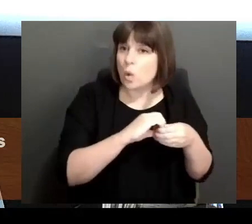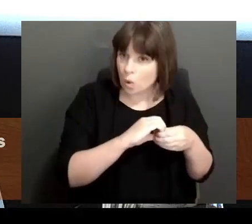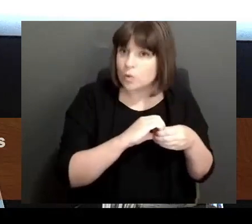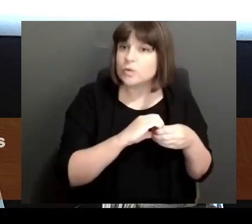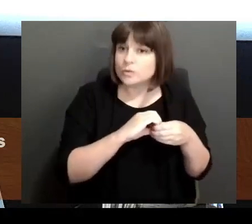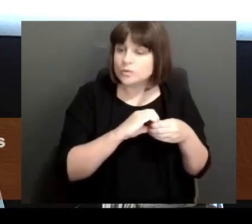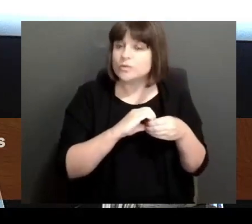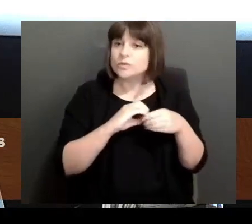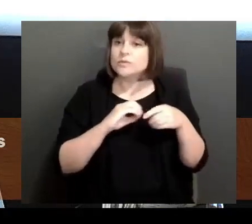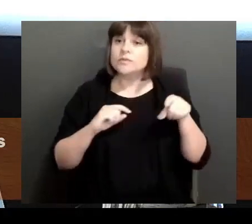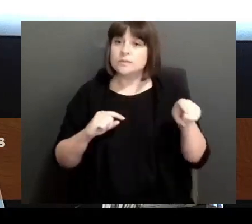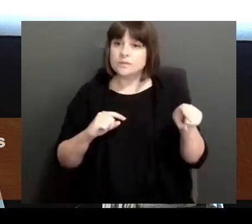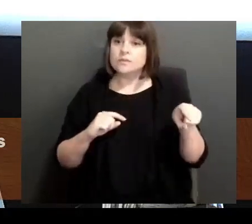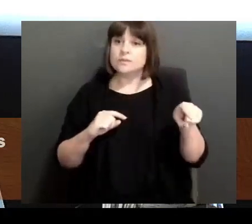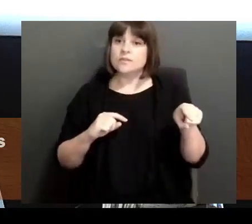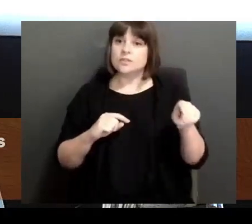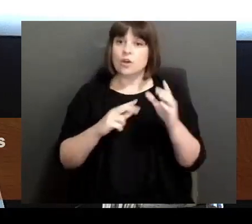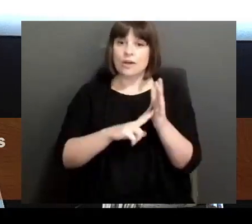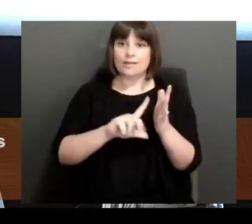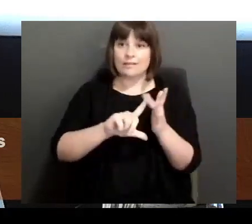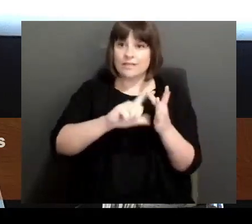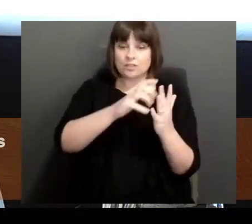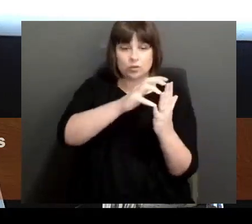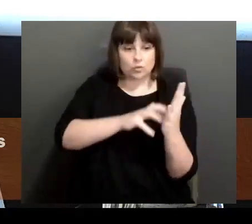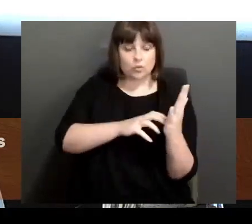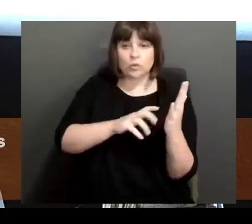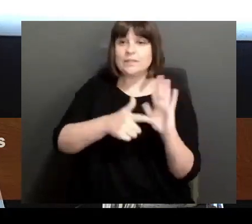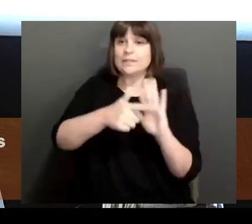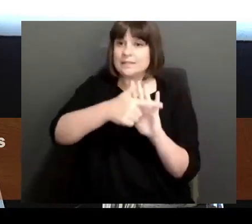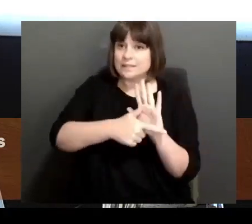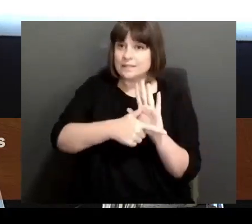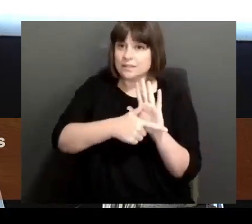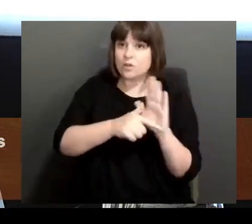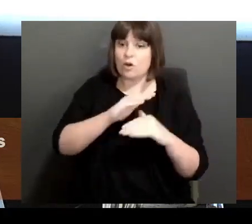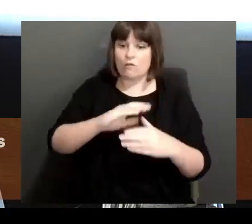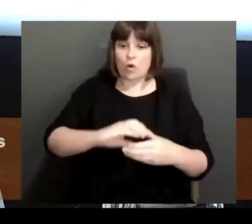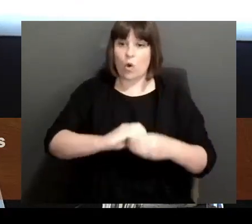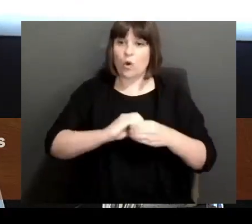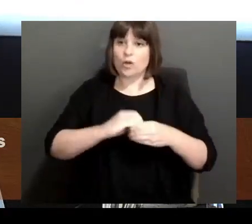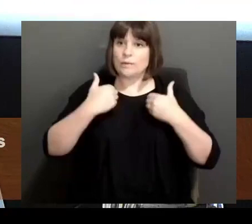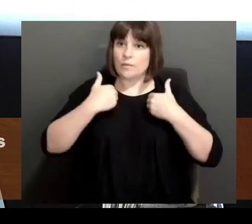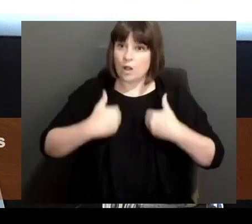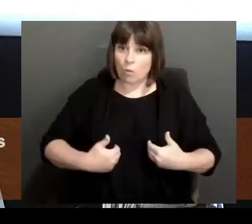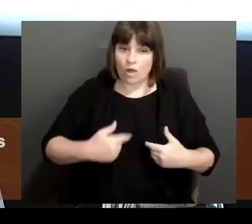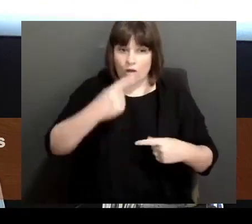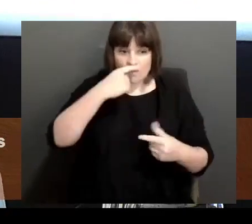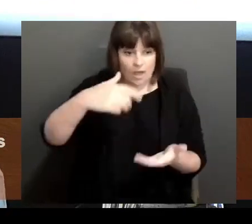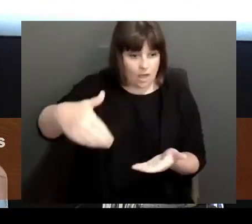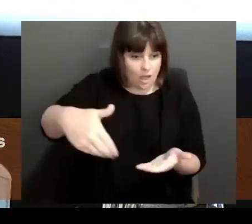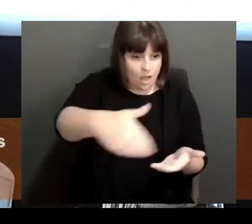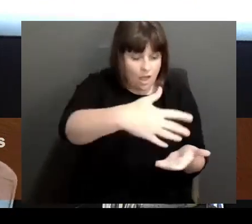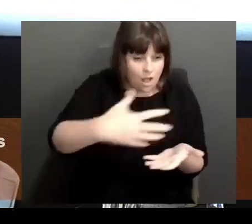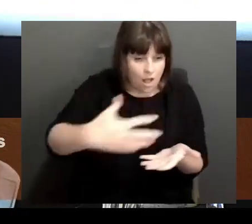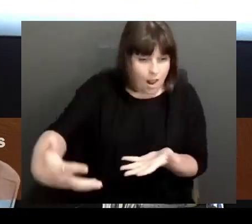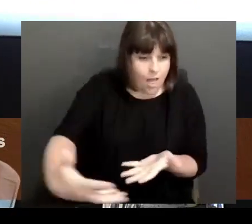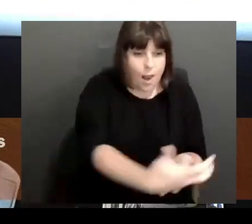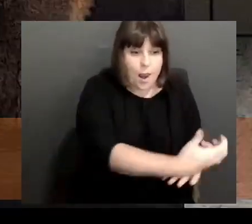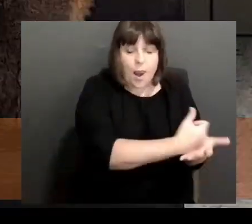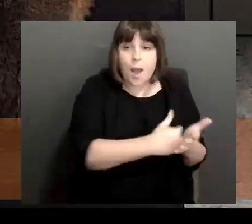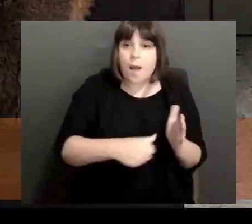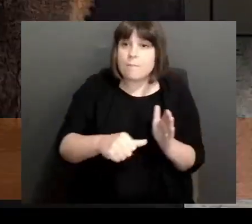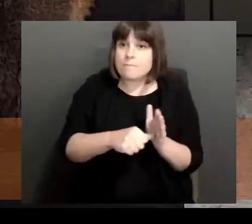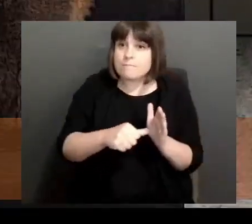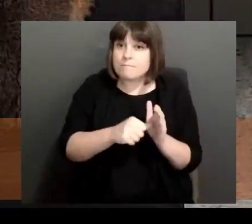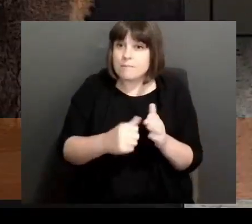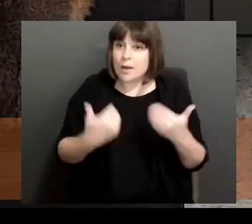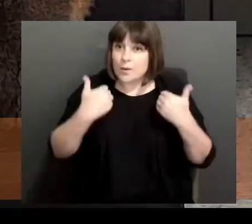legislature's ownership and wealth derived from mineral resources. Now, just to be sure,